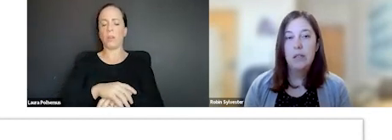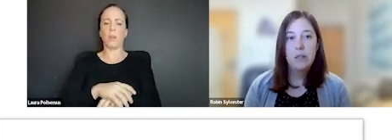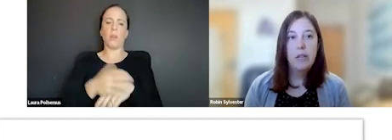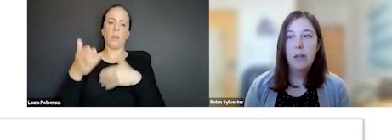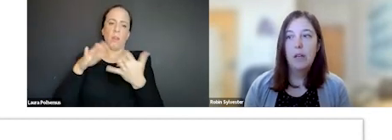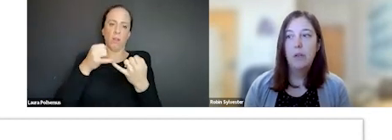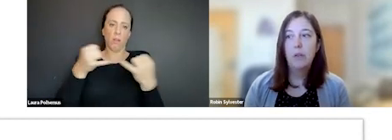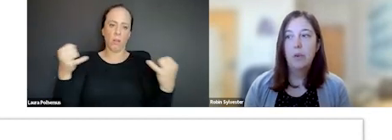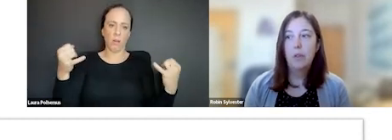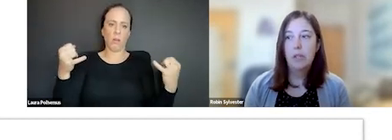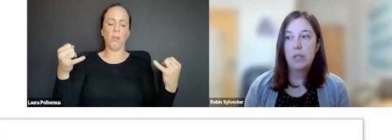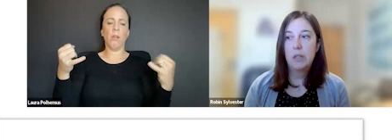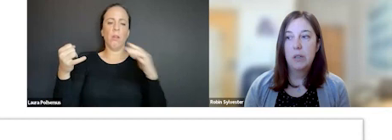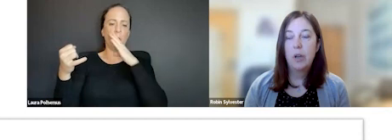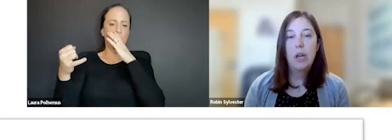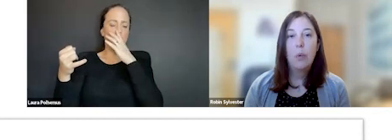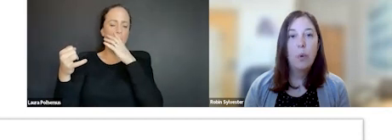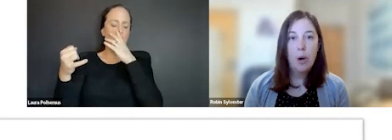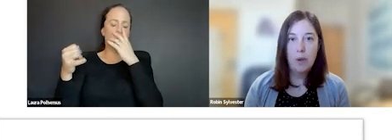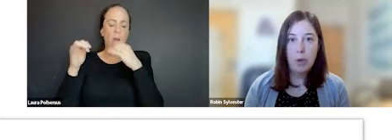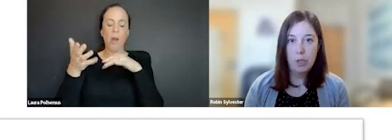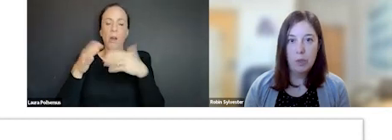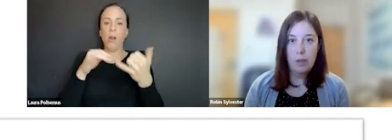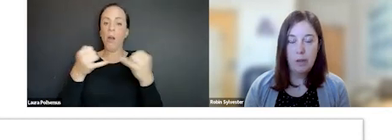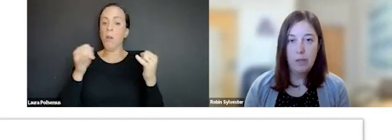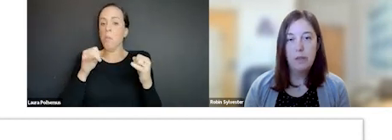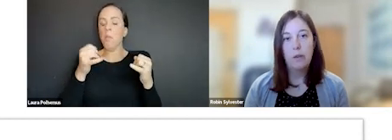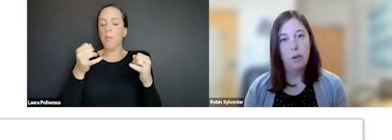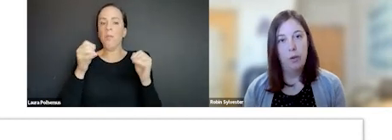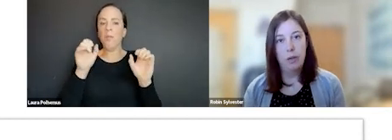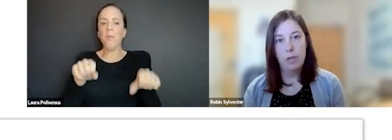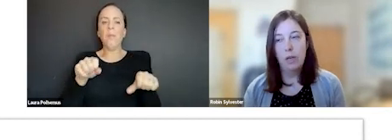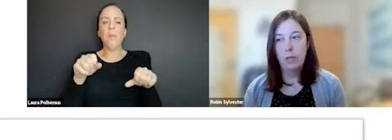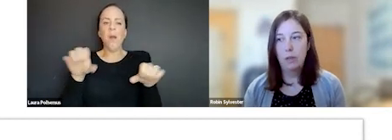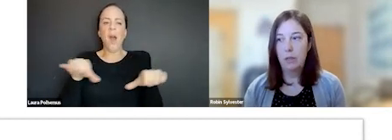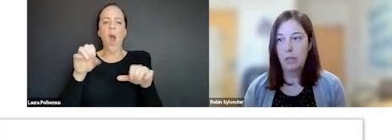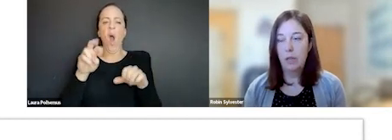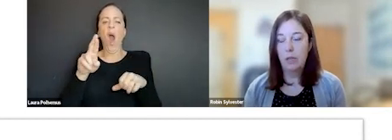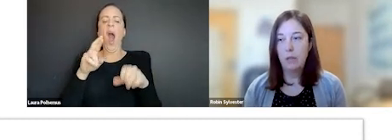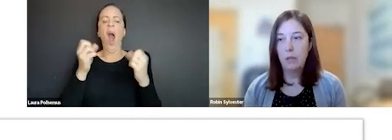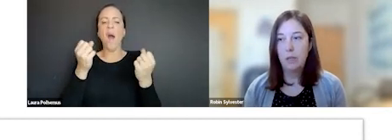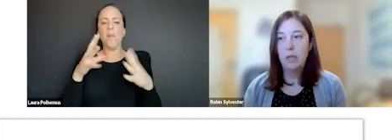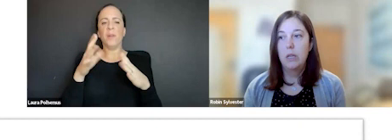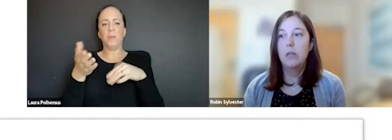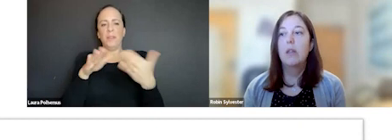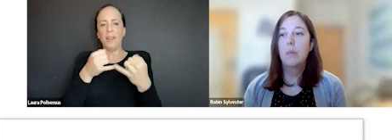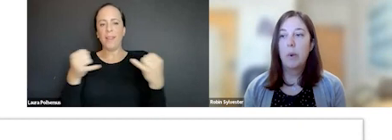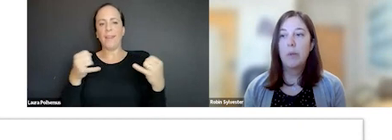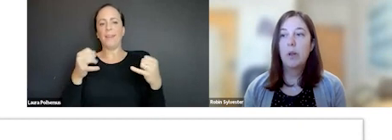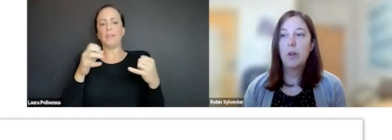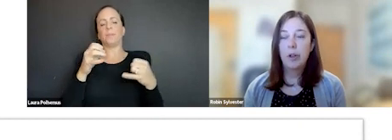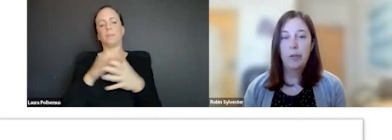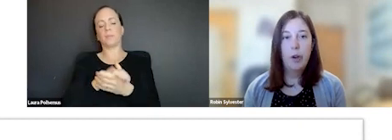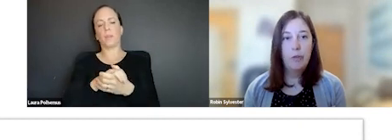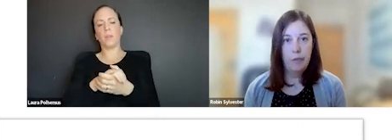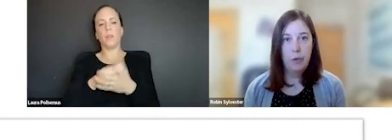Deadline, is the deadline realistic, or are there multiple deadlines? Is there an earlier deadline and a later deadline? the purpose